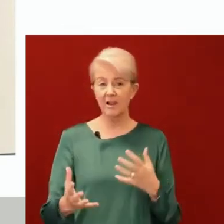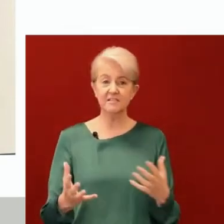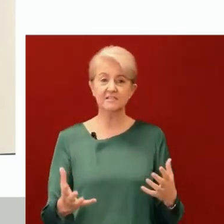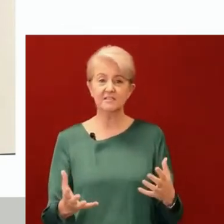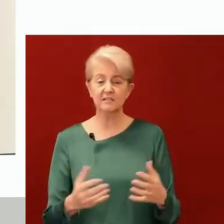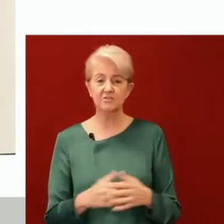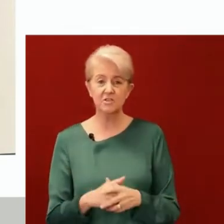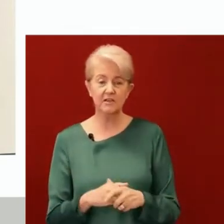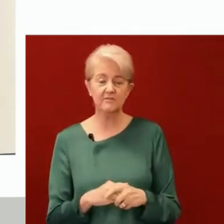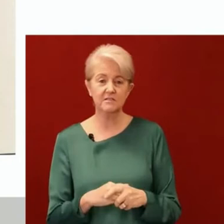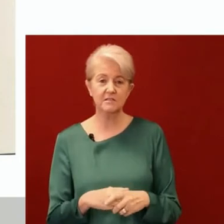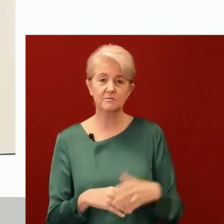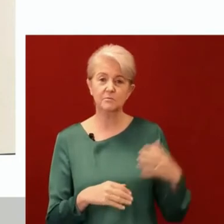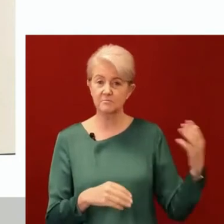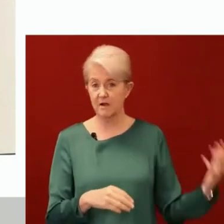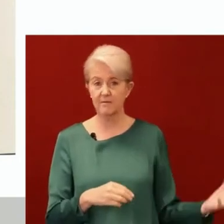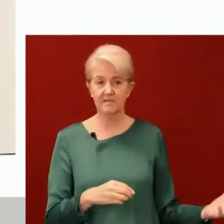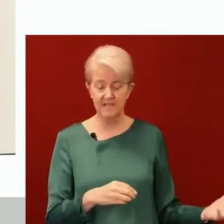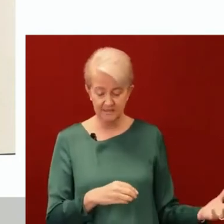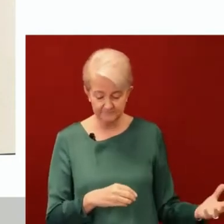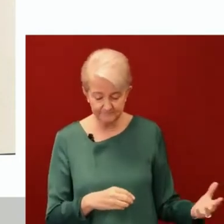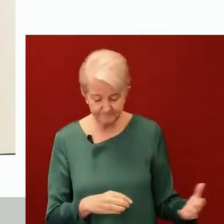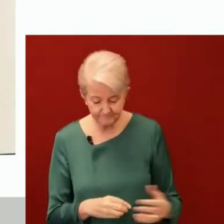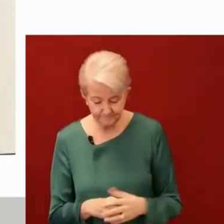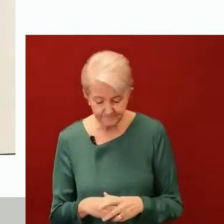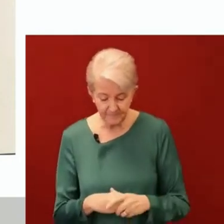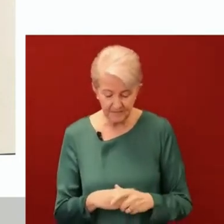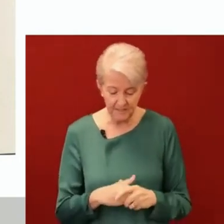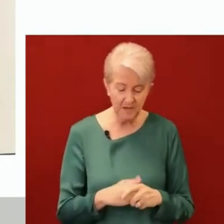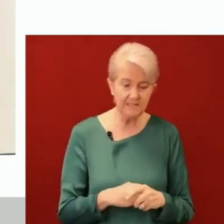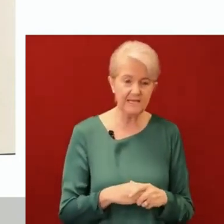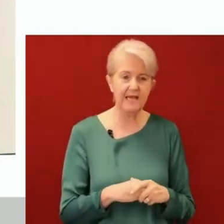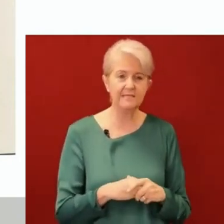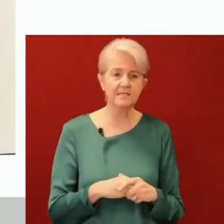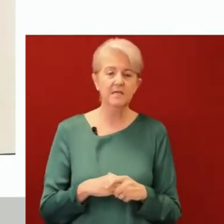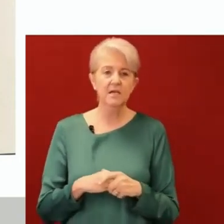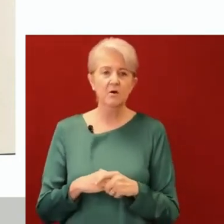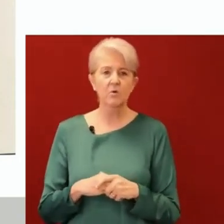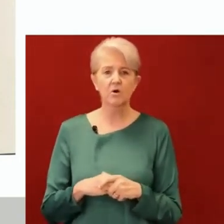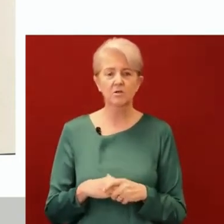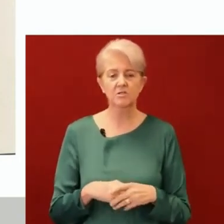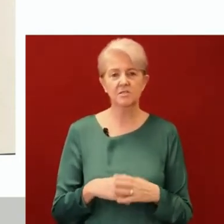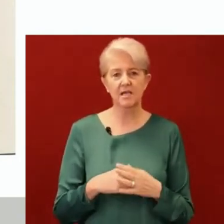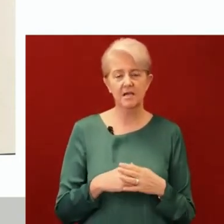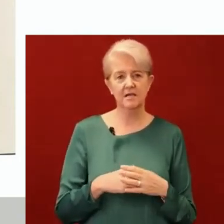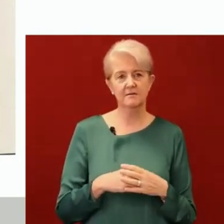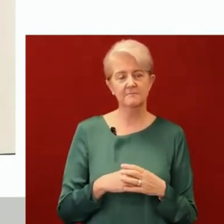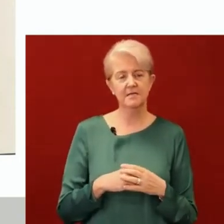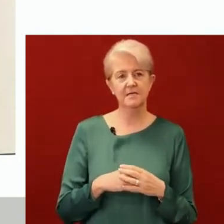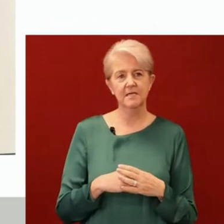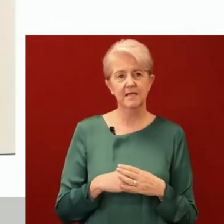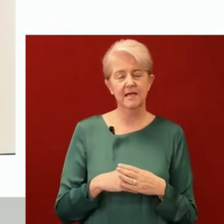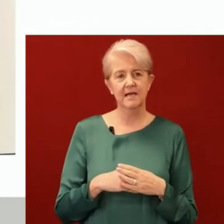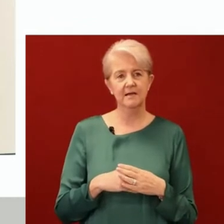the craziest thing she ever did was marry my dad. Now, my dad was